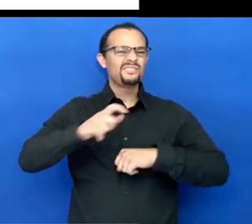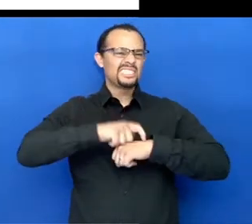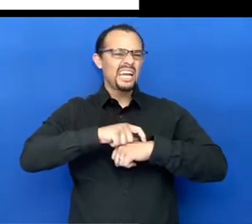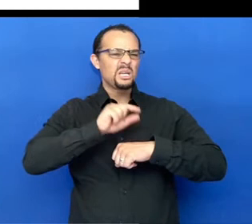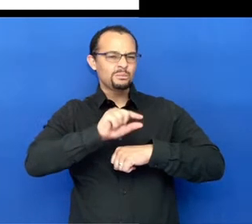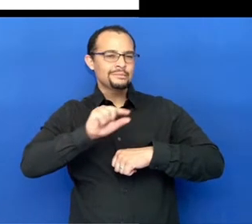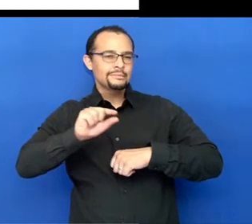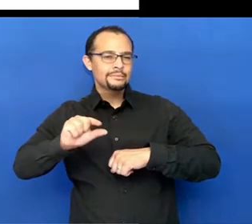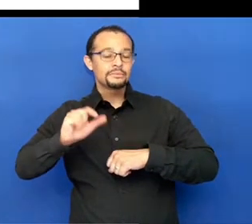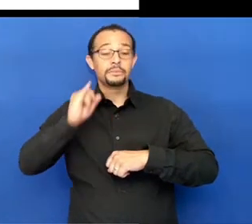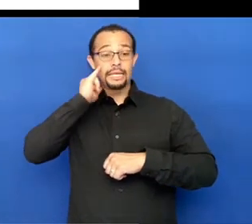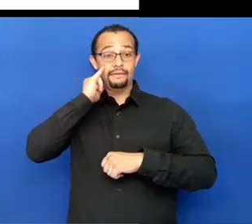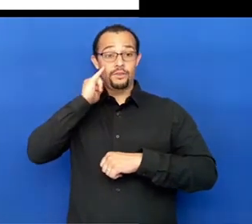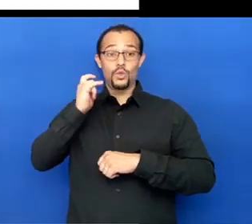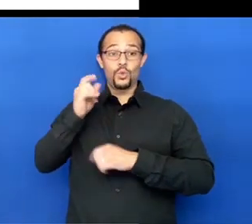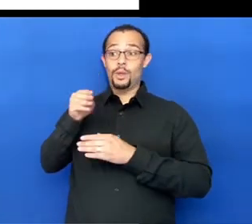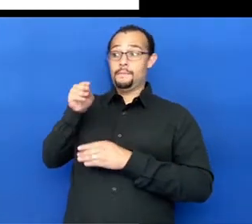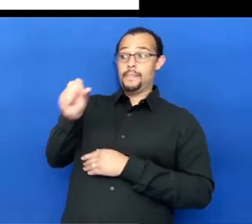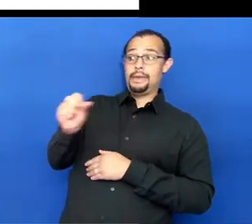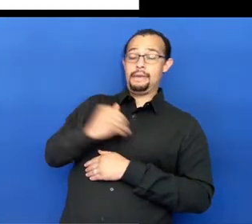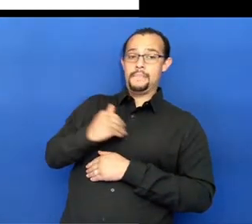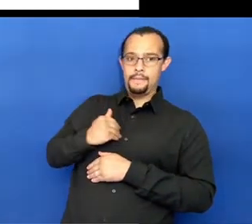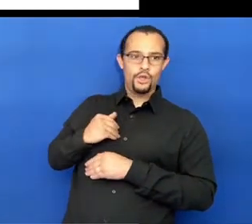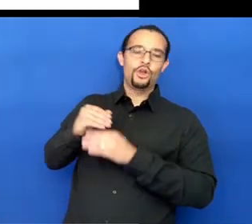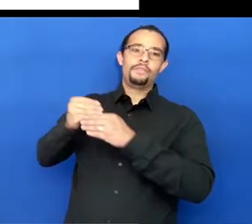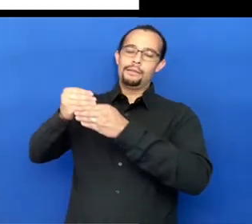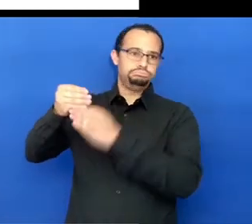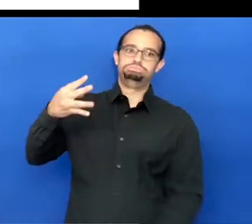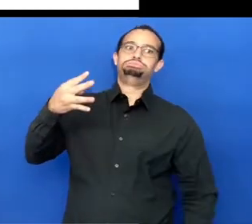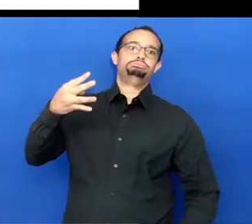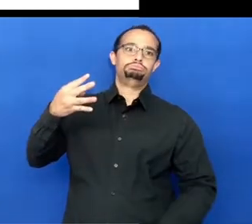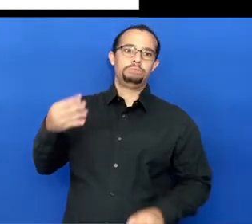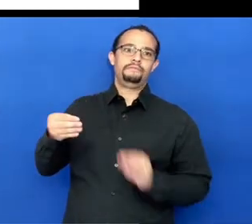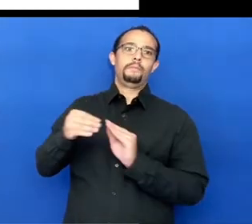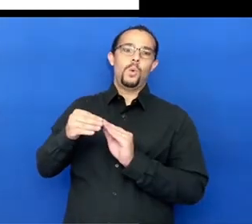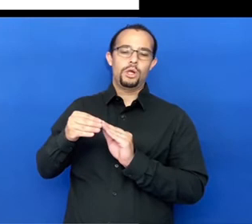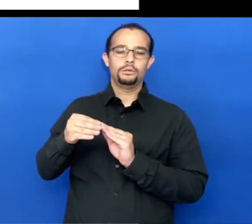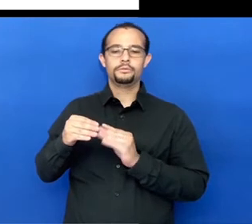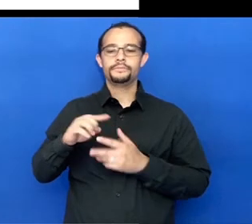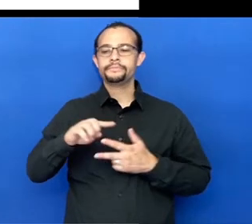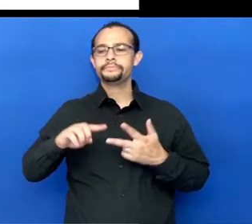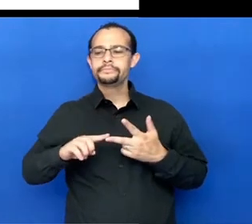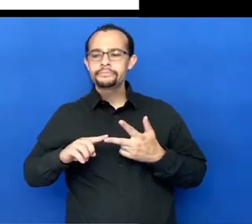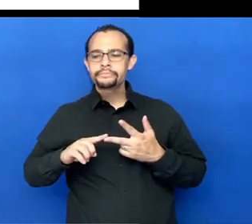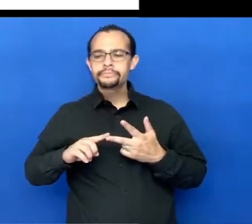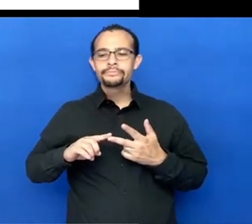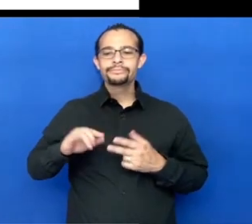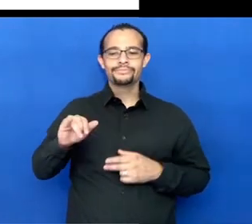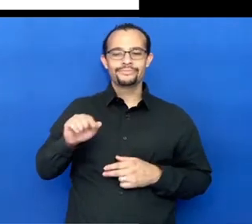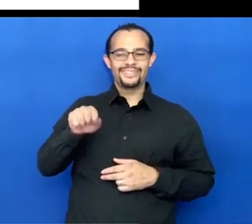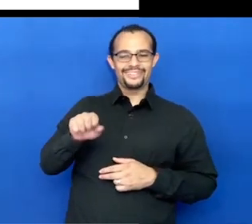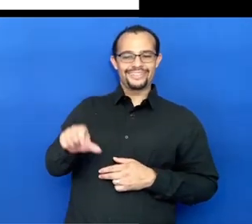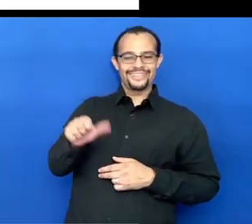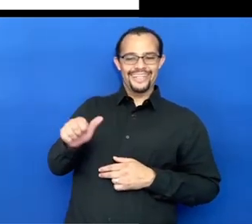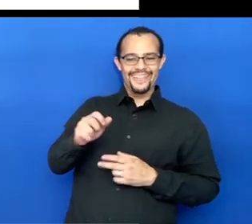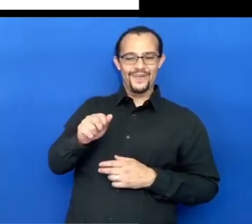different increments of time that you can do this. But if you subscribe and then pay an extra fee, it opens up the application to do